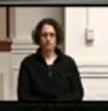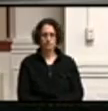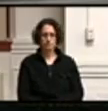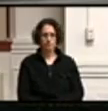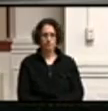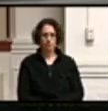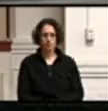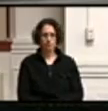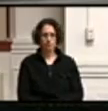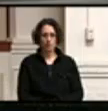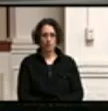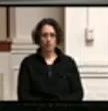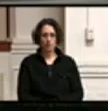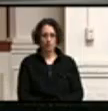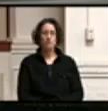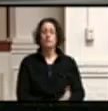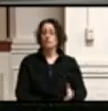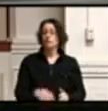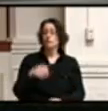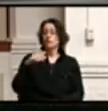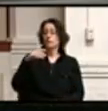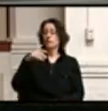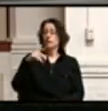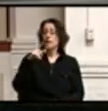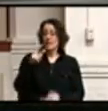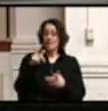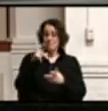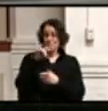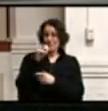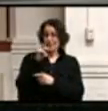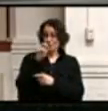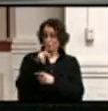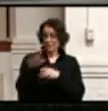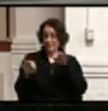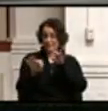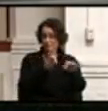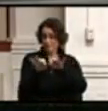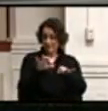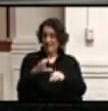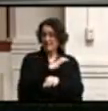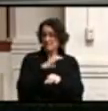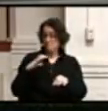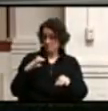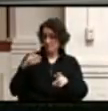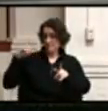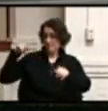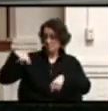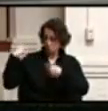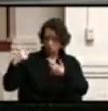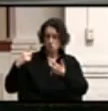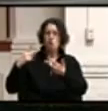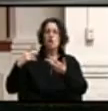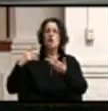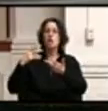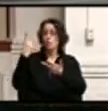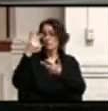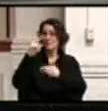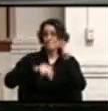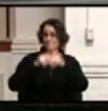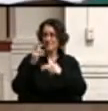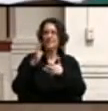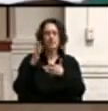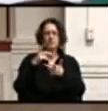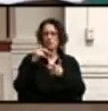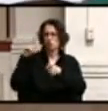these substantially as presented. Mm-hmm. Yes. I think is the terminology. Yeah. I think what I would respond to